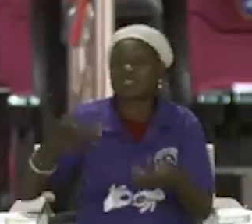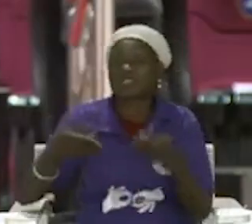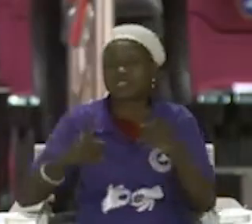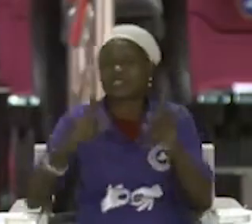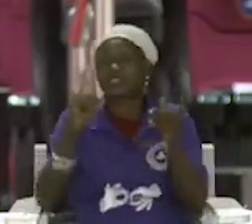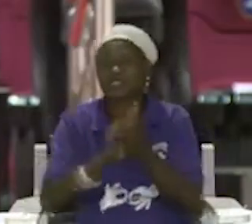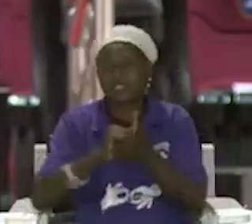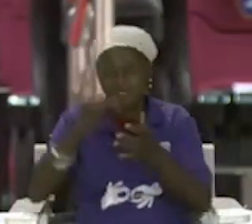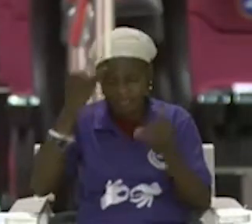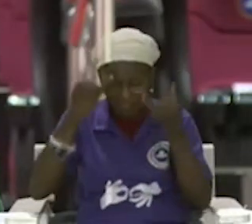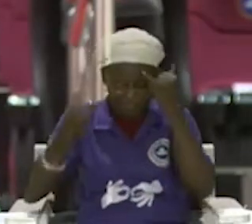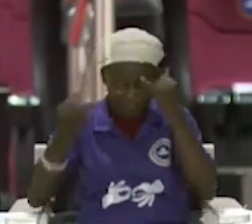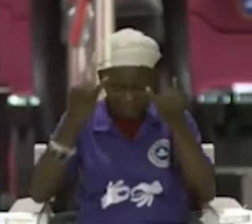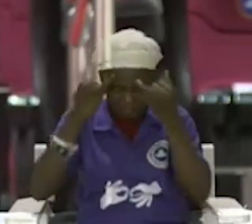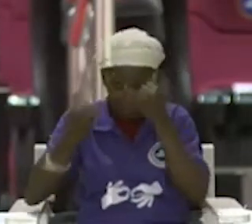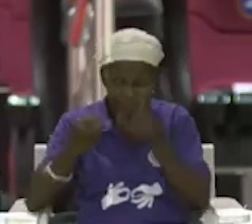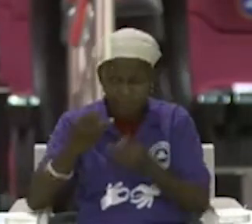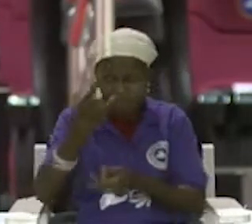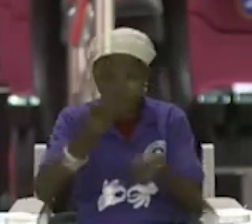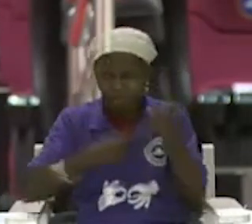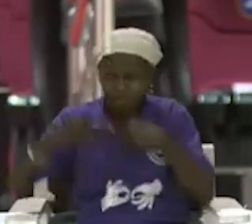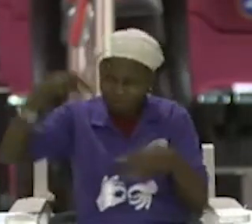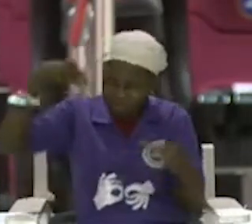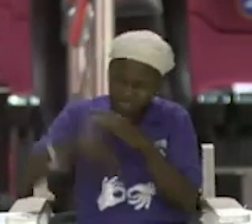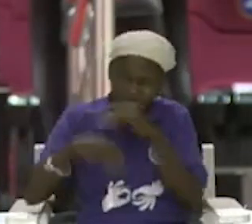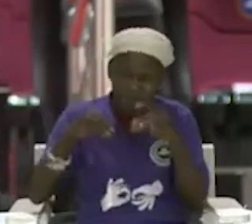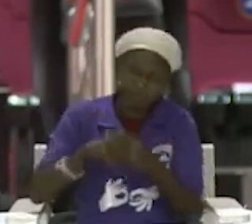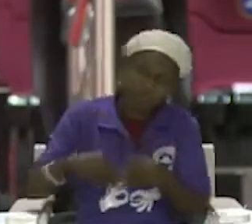idea come deep into you.